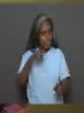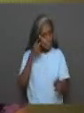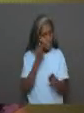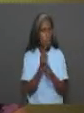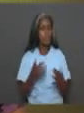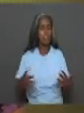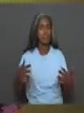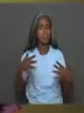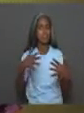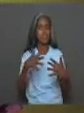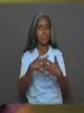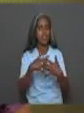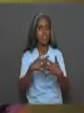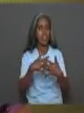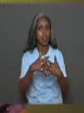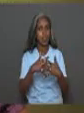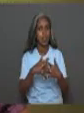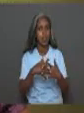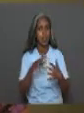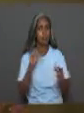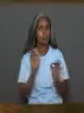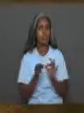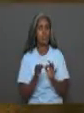definite integral was defined.